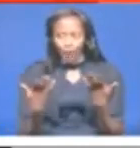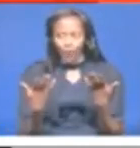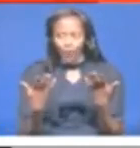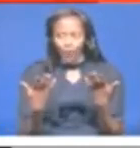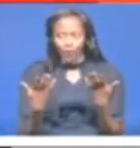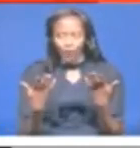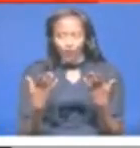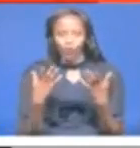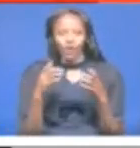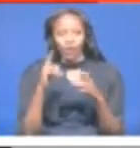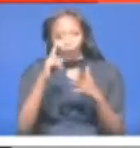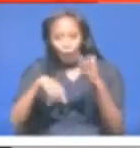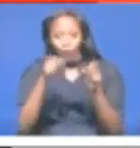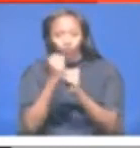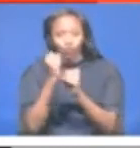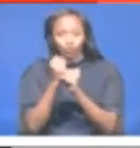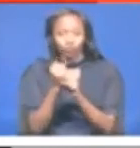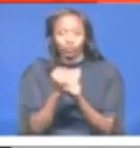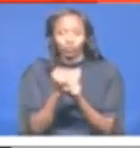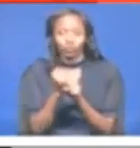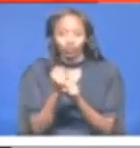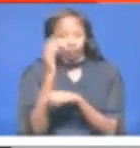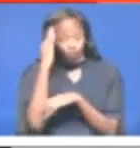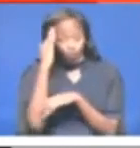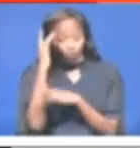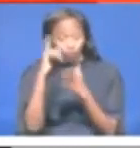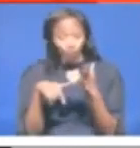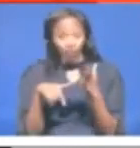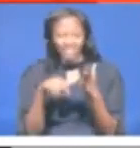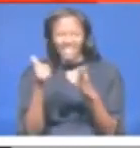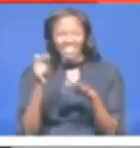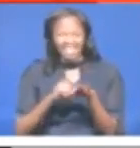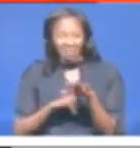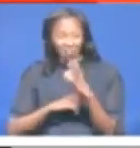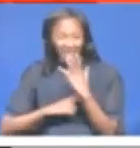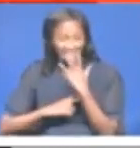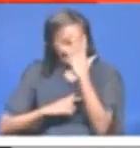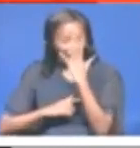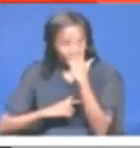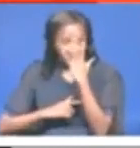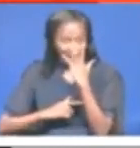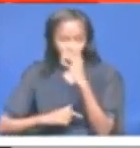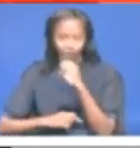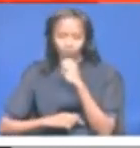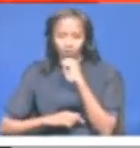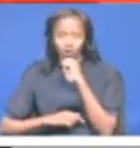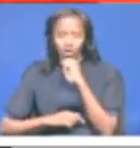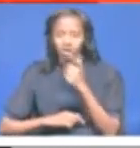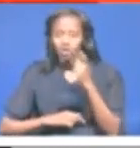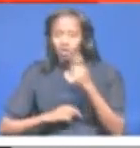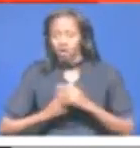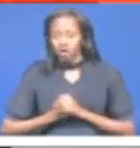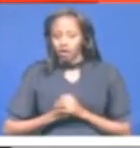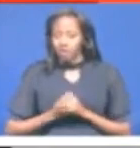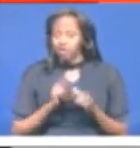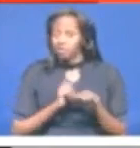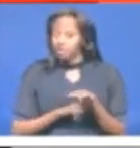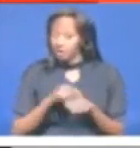do, you know, because sometimes we get embarrassed when senior